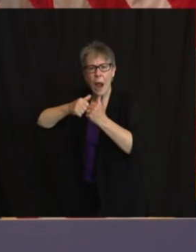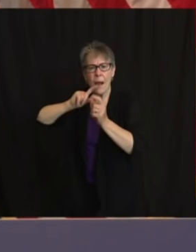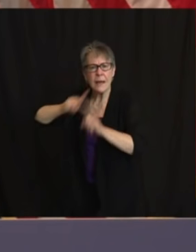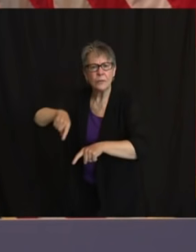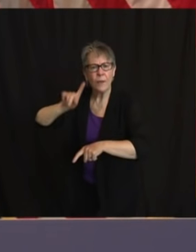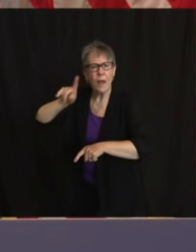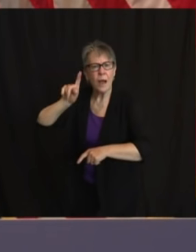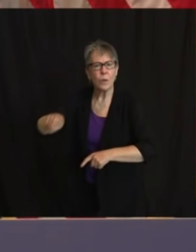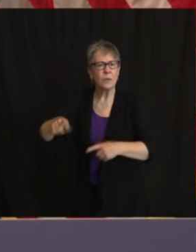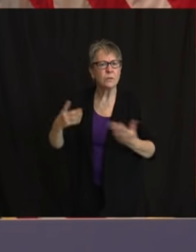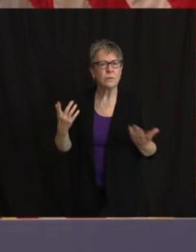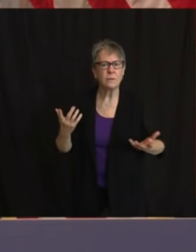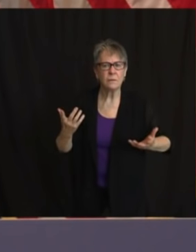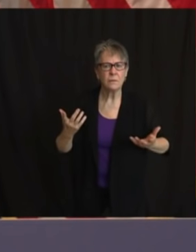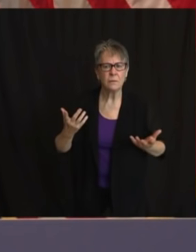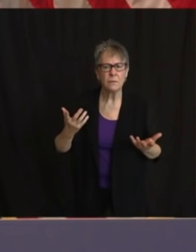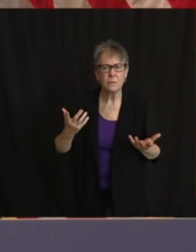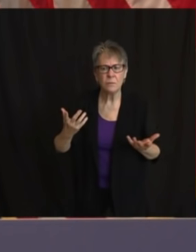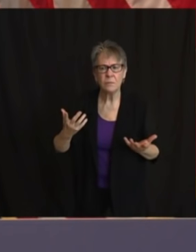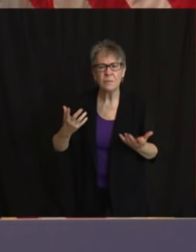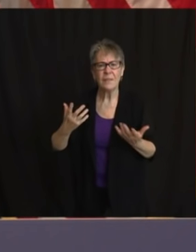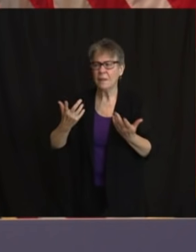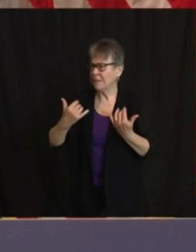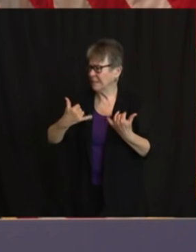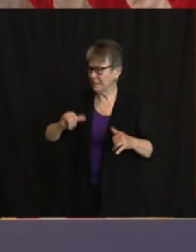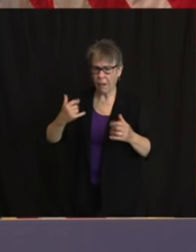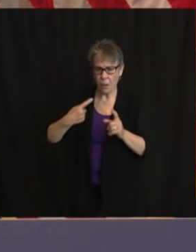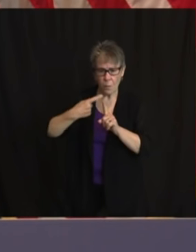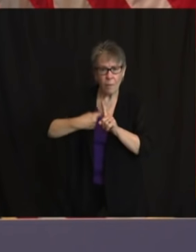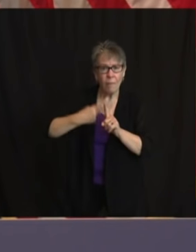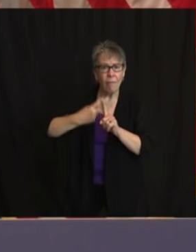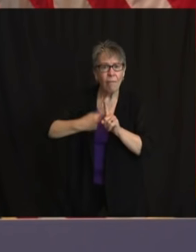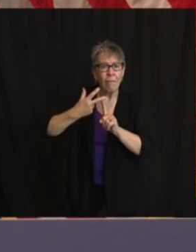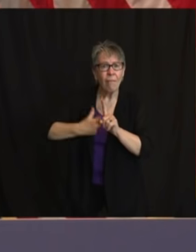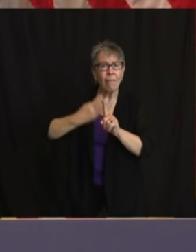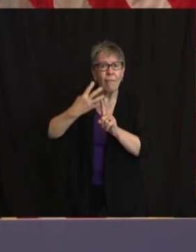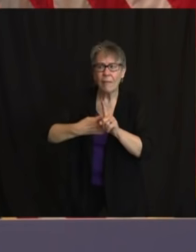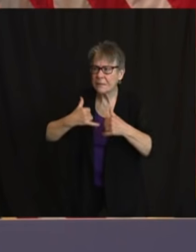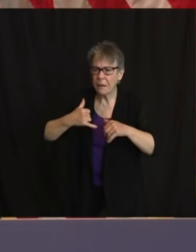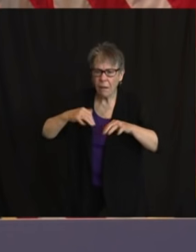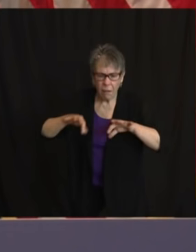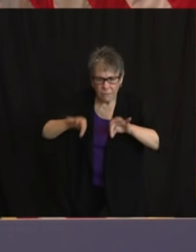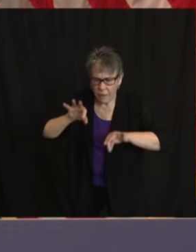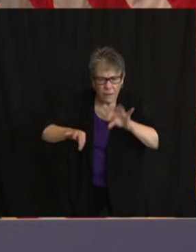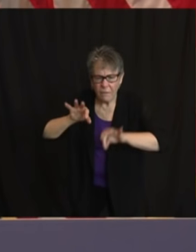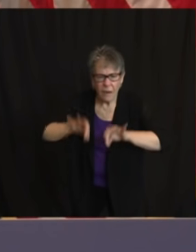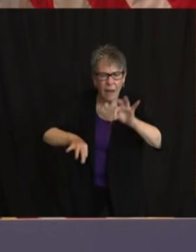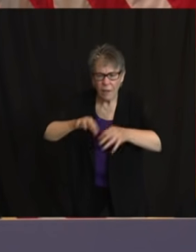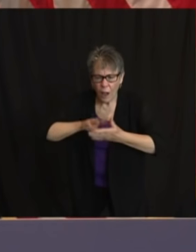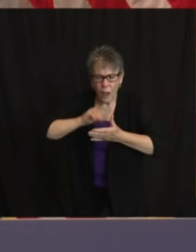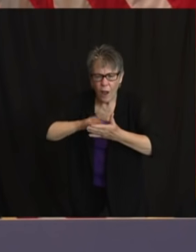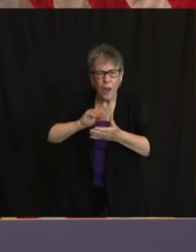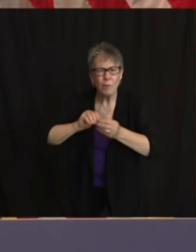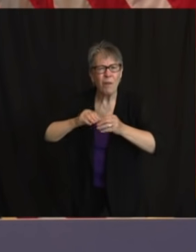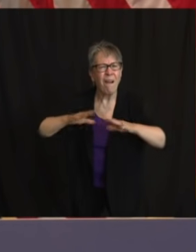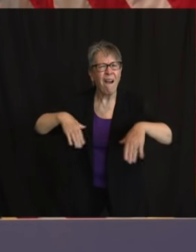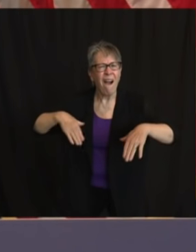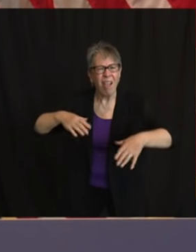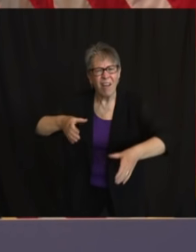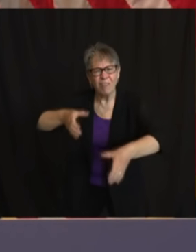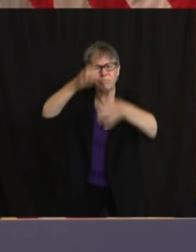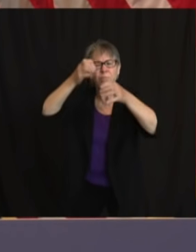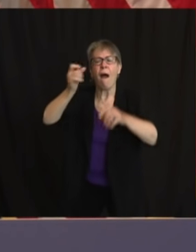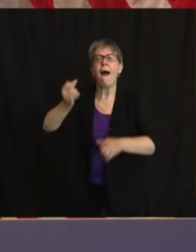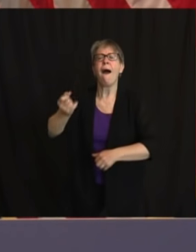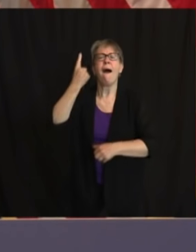now than we know today, inevitably. Please. Question about access to technology for education. We've heard from some families, even